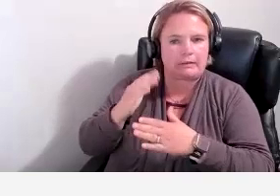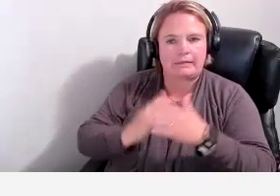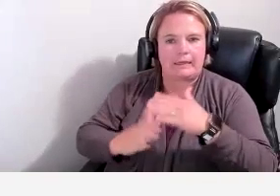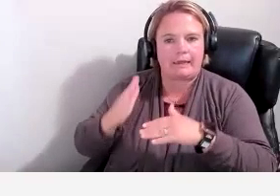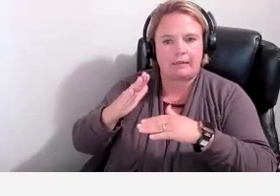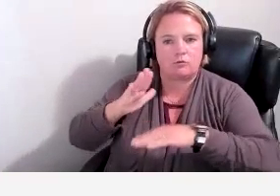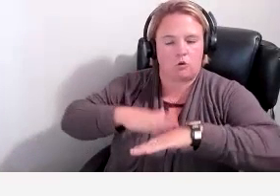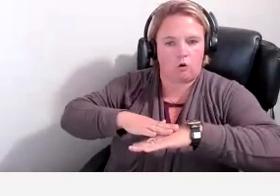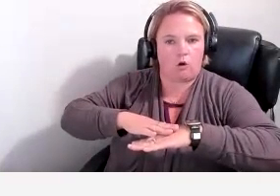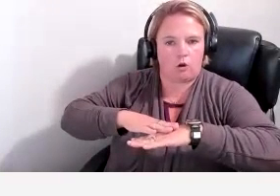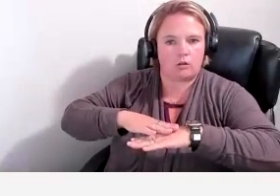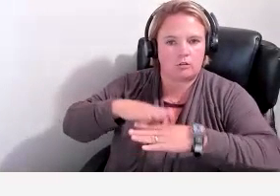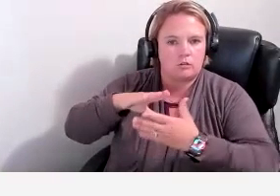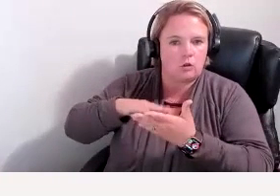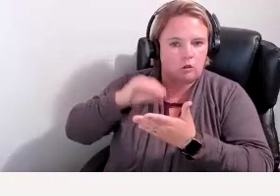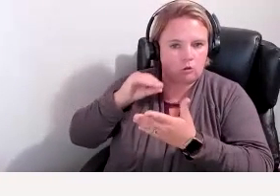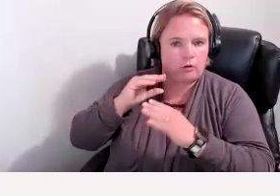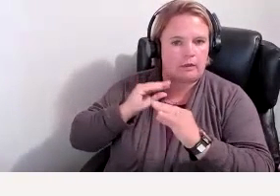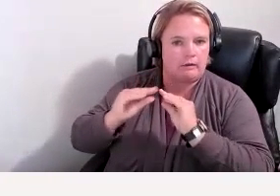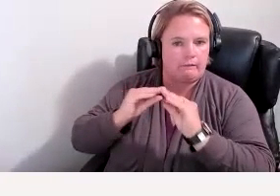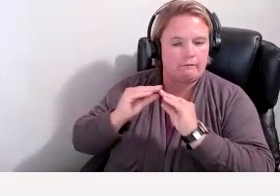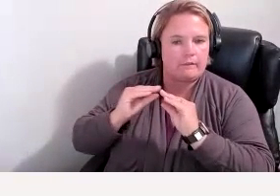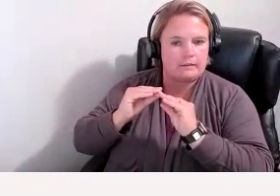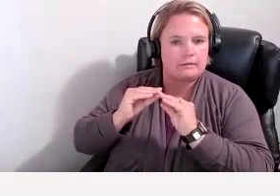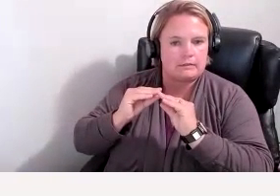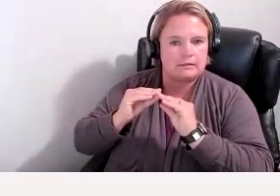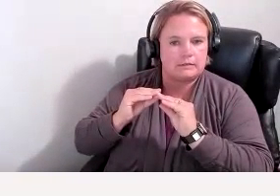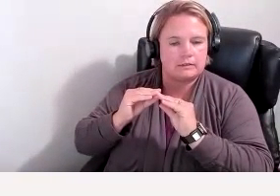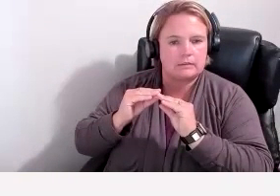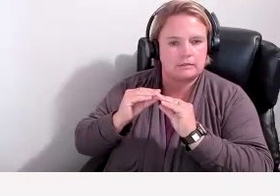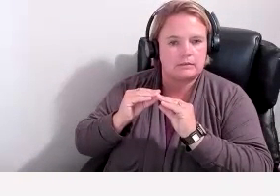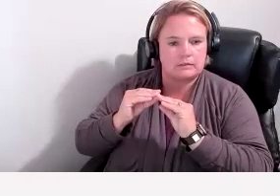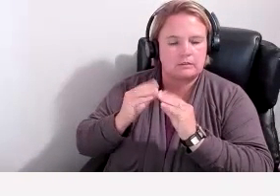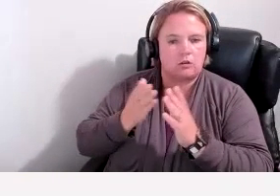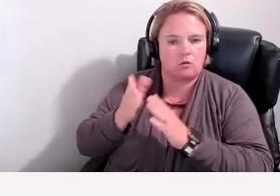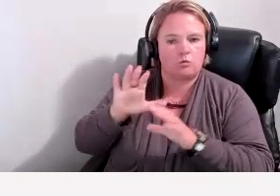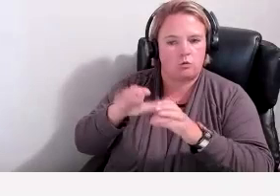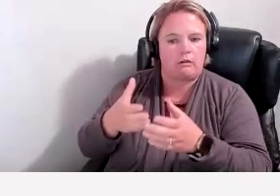of learning to fix any of the issues that may come up in your courses here.